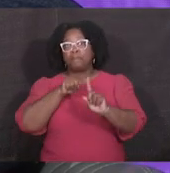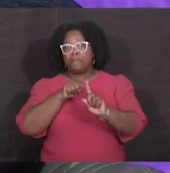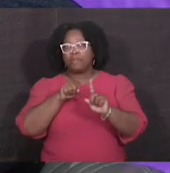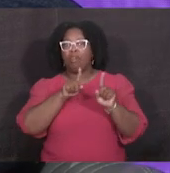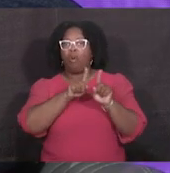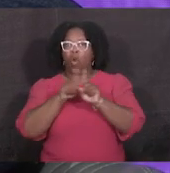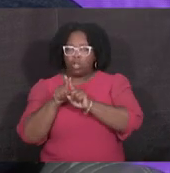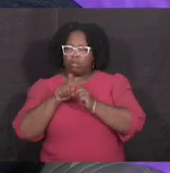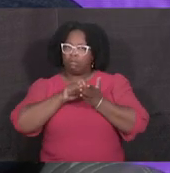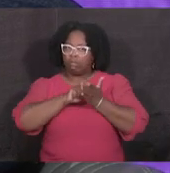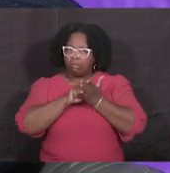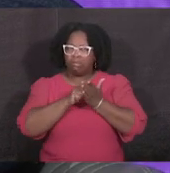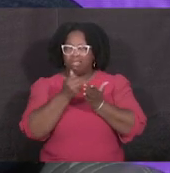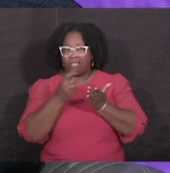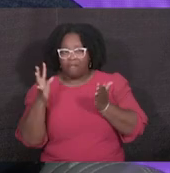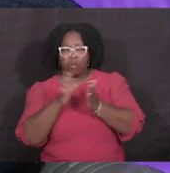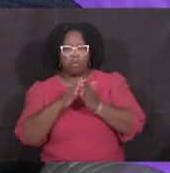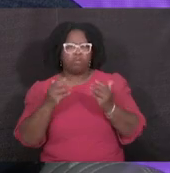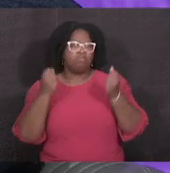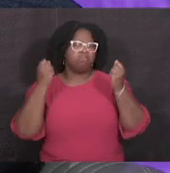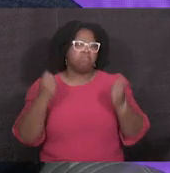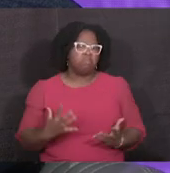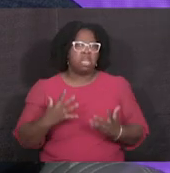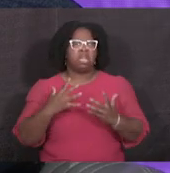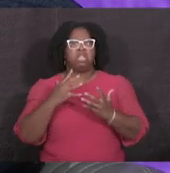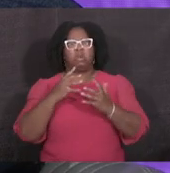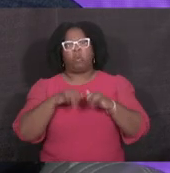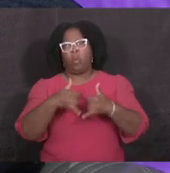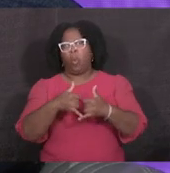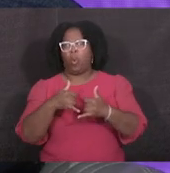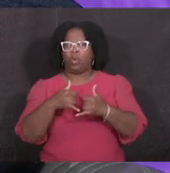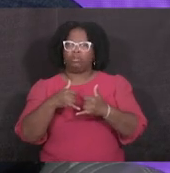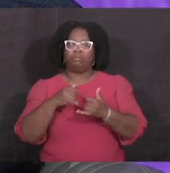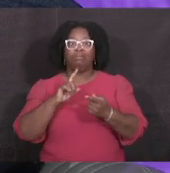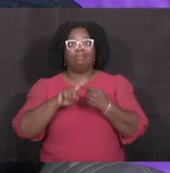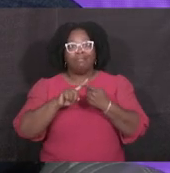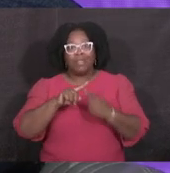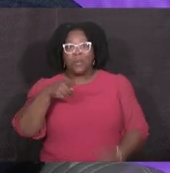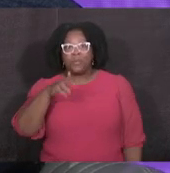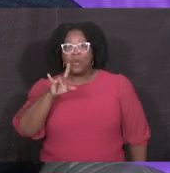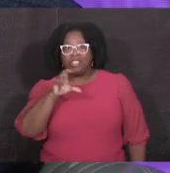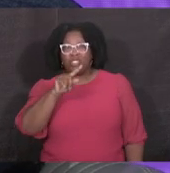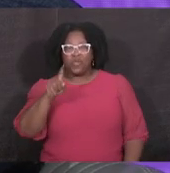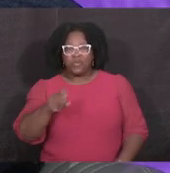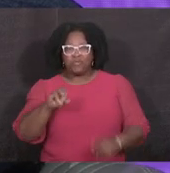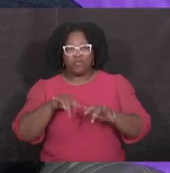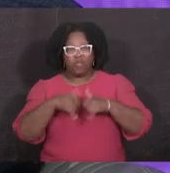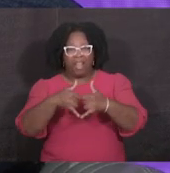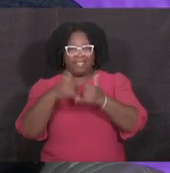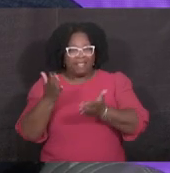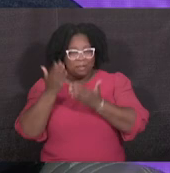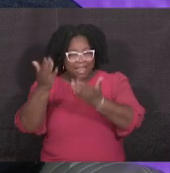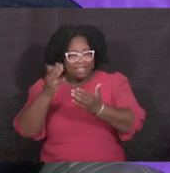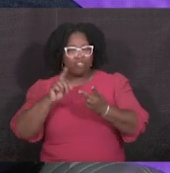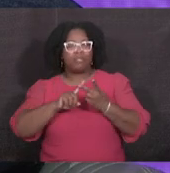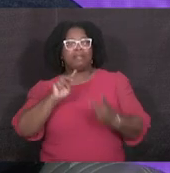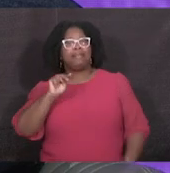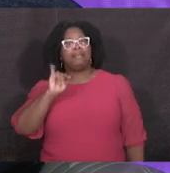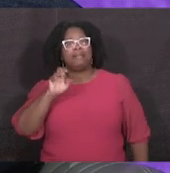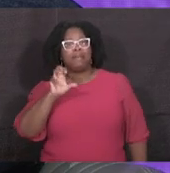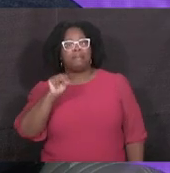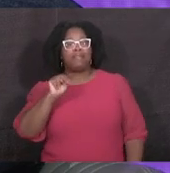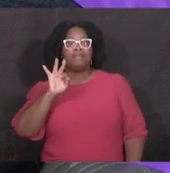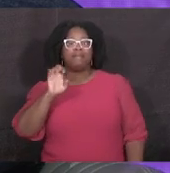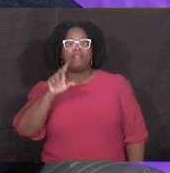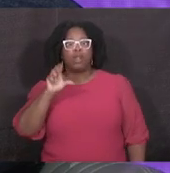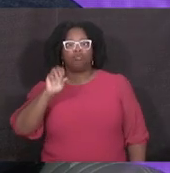authored several books and received numerous awards, including a Pulitzer Prize nomination, Nieman Fellowship at Harvard